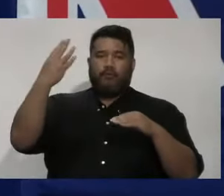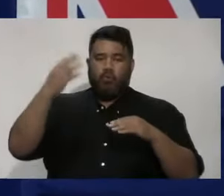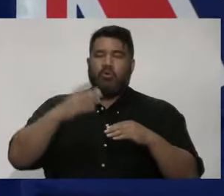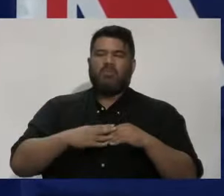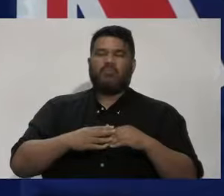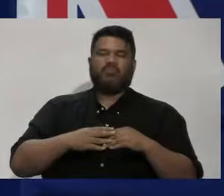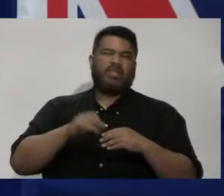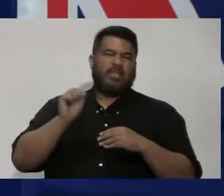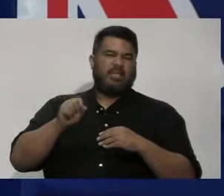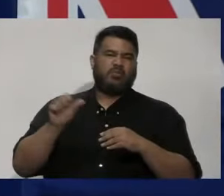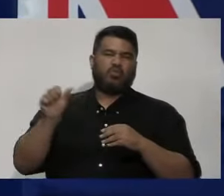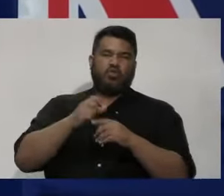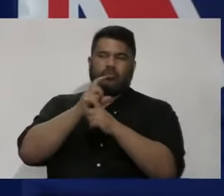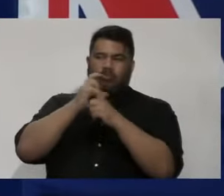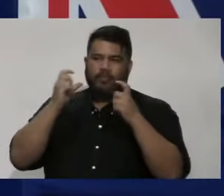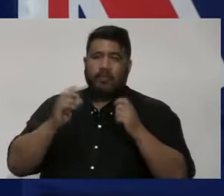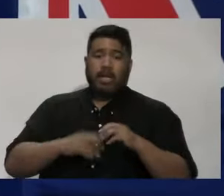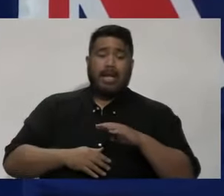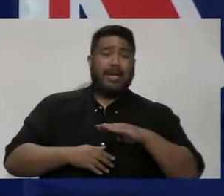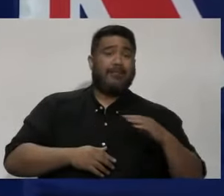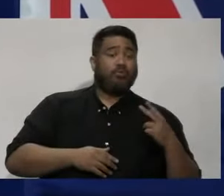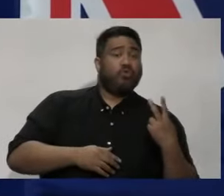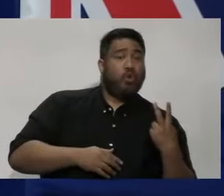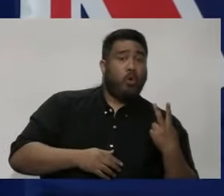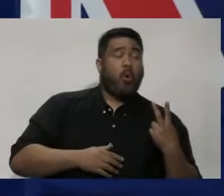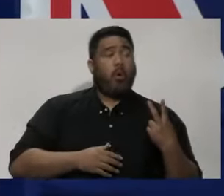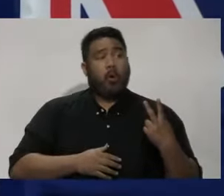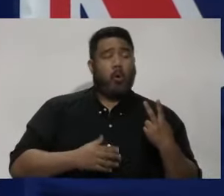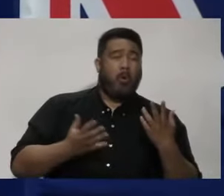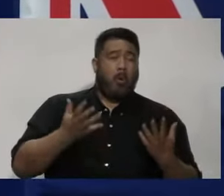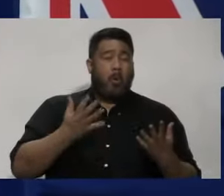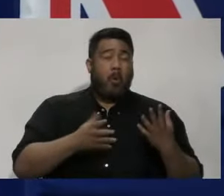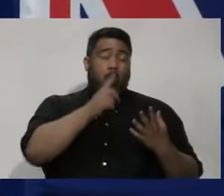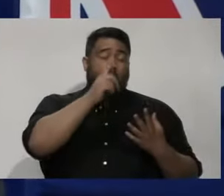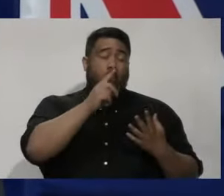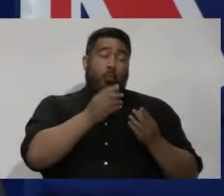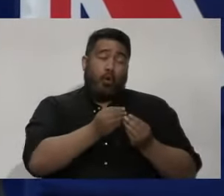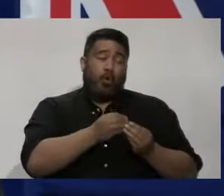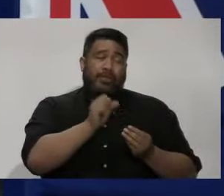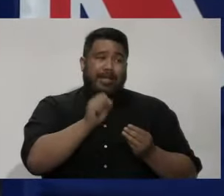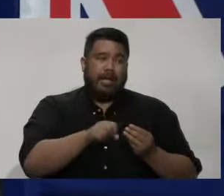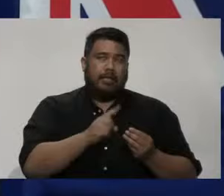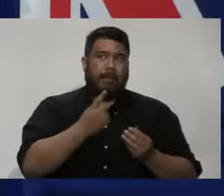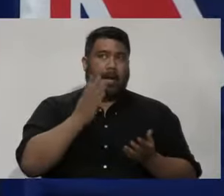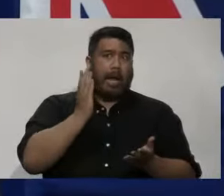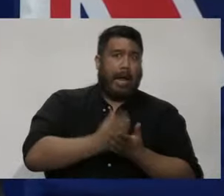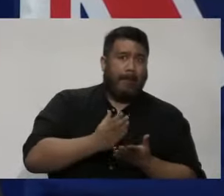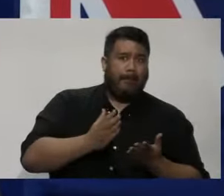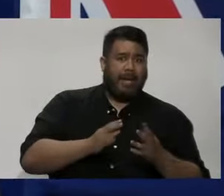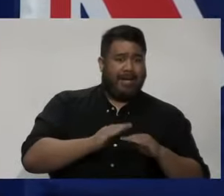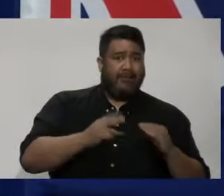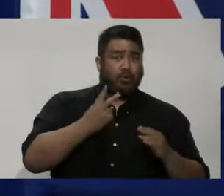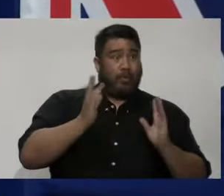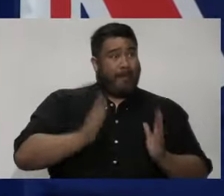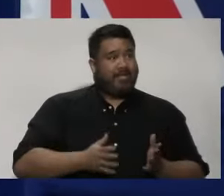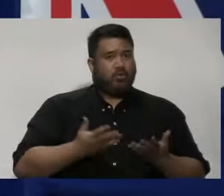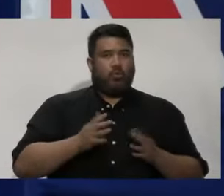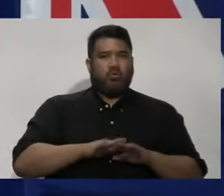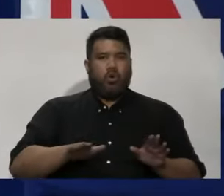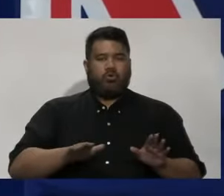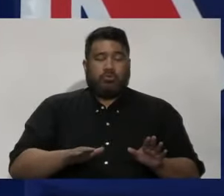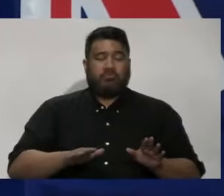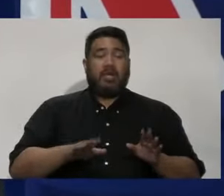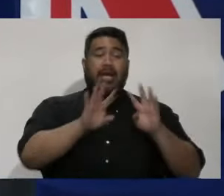a line call about, we thought it was definitely worth doing, and it was a line call about whether you mandate it or whether you strongly encourage, and Cabinet's gone